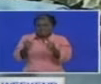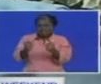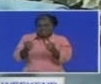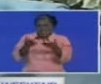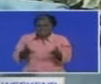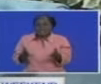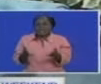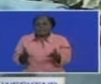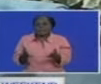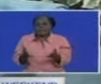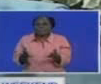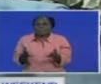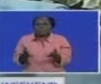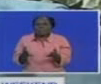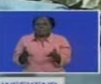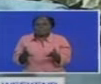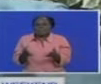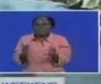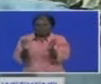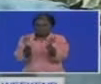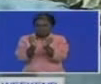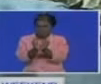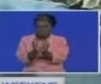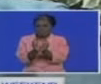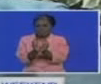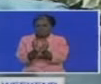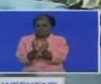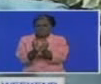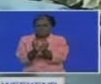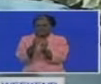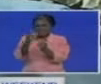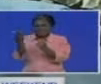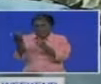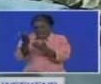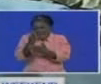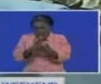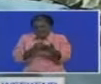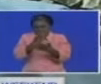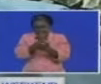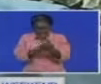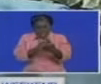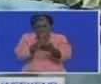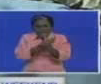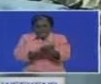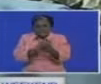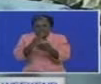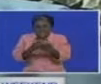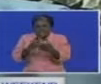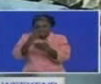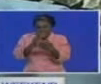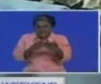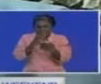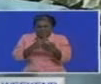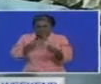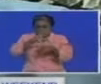hapo. Na akafungwa mikono ni mwake na akaanza kukata mzee one by one hadi kutoa siri yake ya